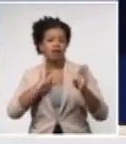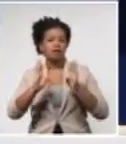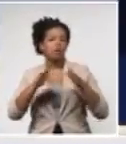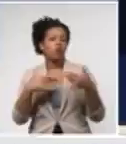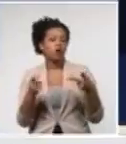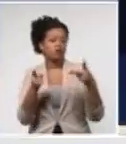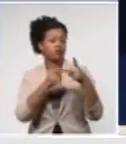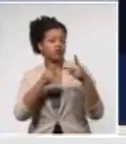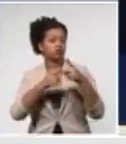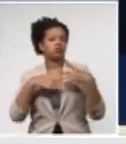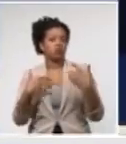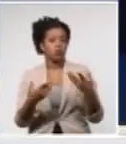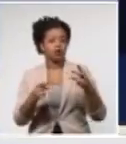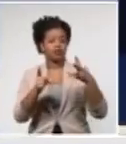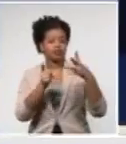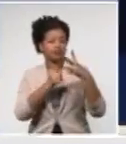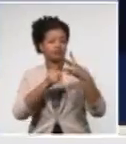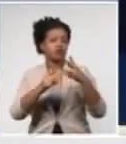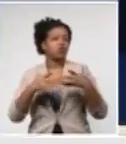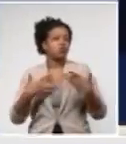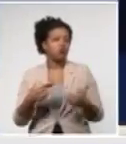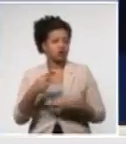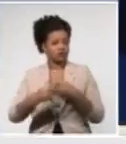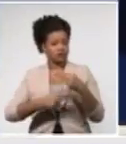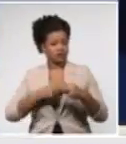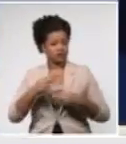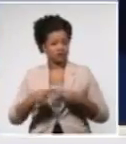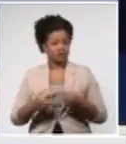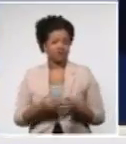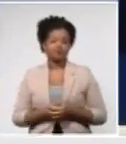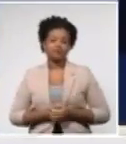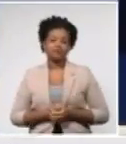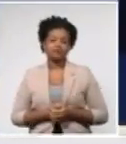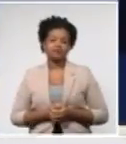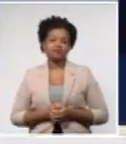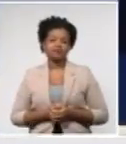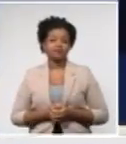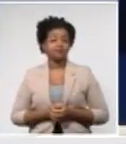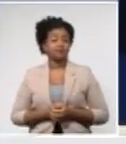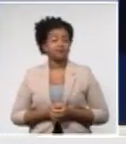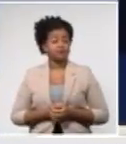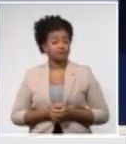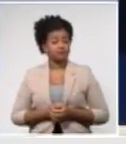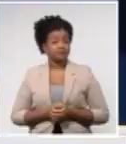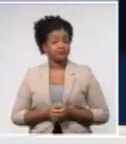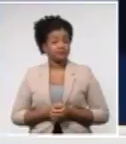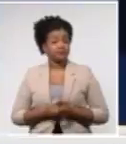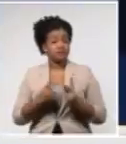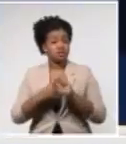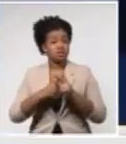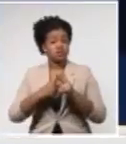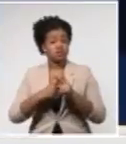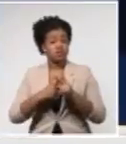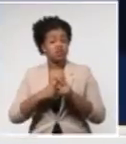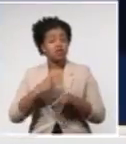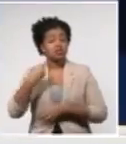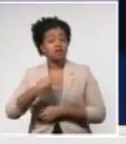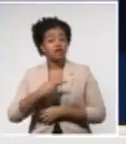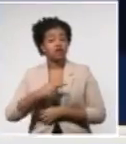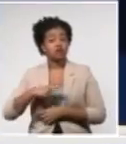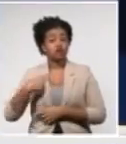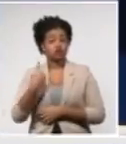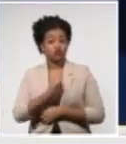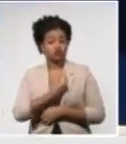It's a result of a well thought, a very well organized strategy in